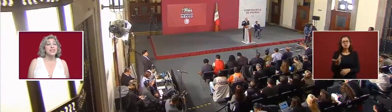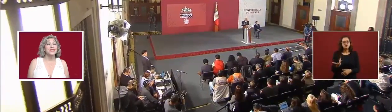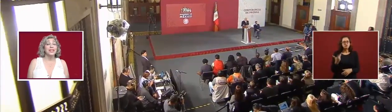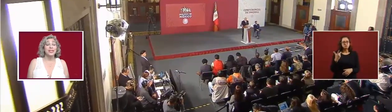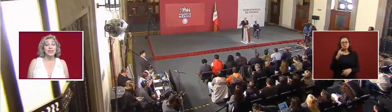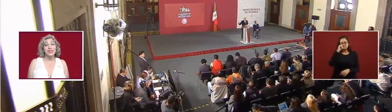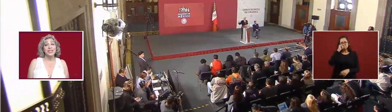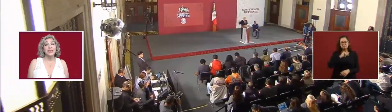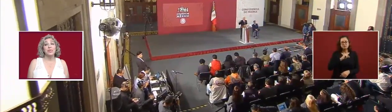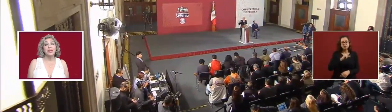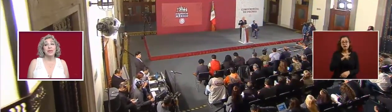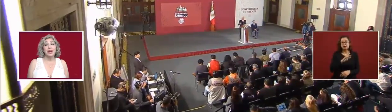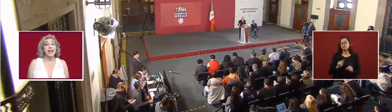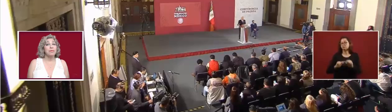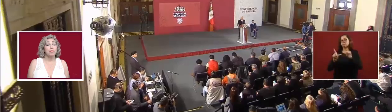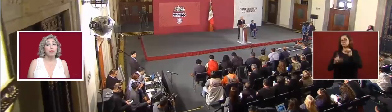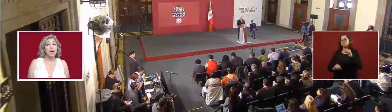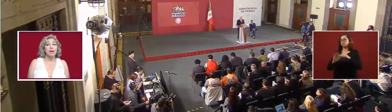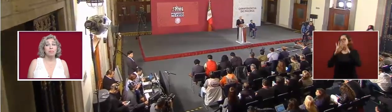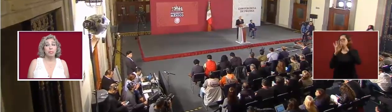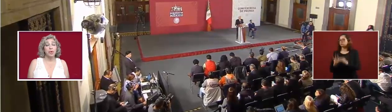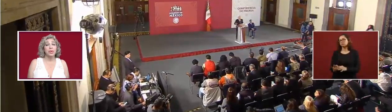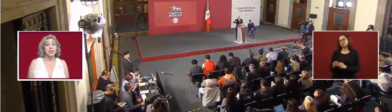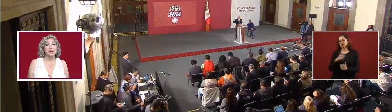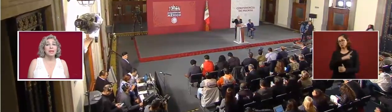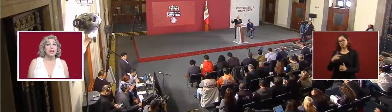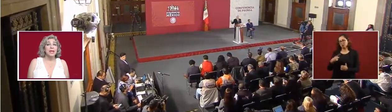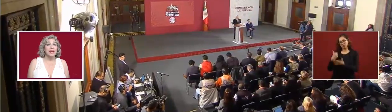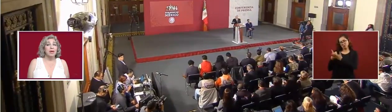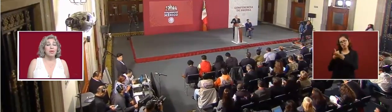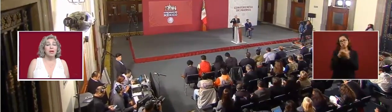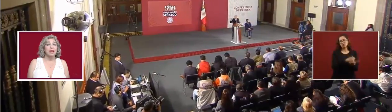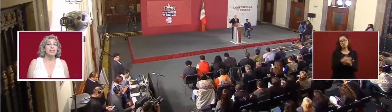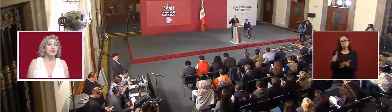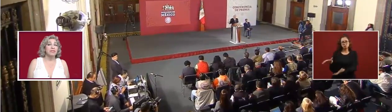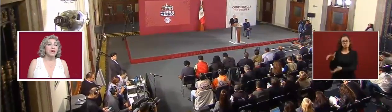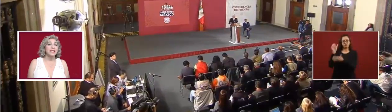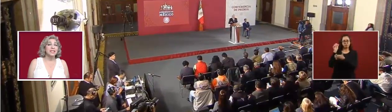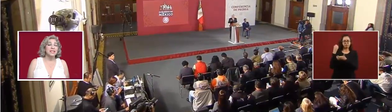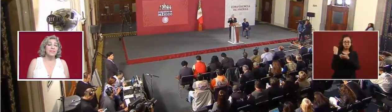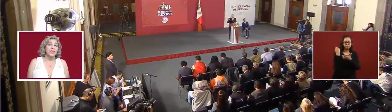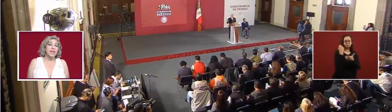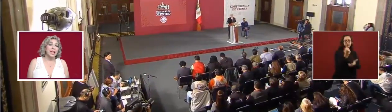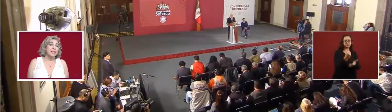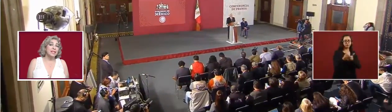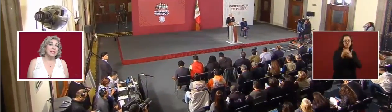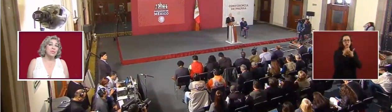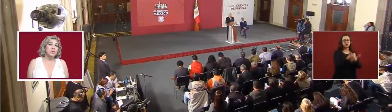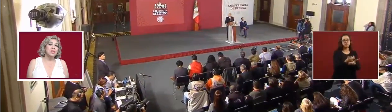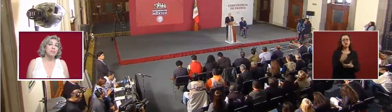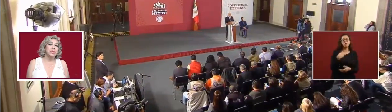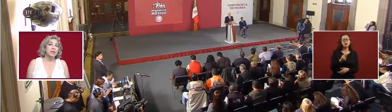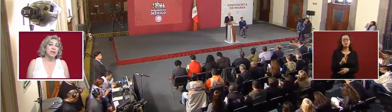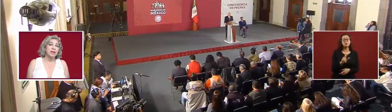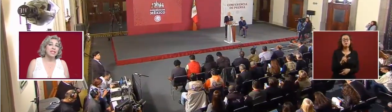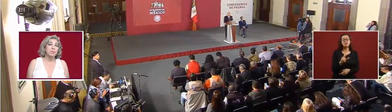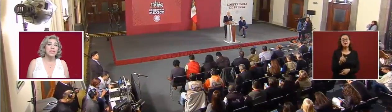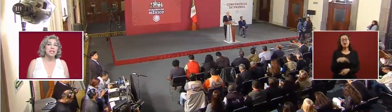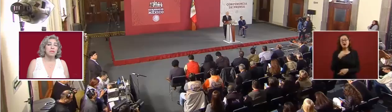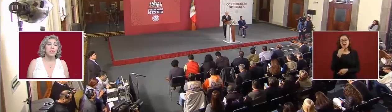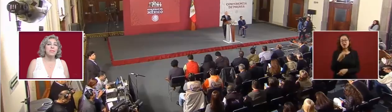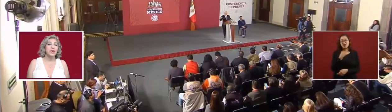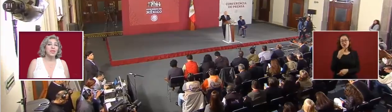financial institutions that were, had, uh, broken or lost their funds. And then they would put the